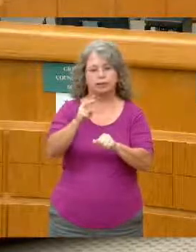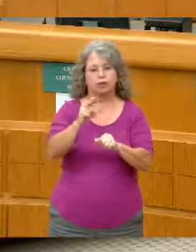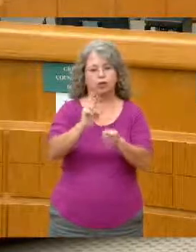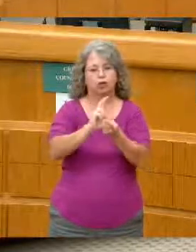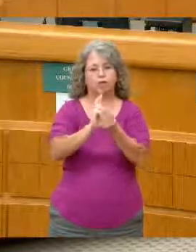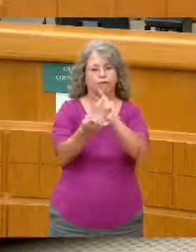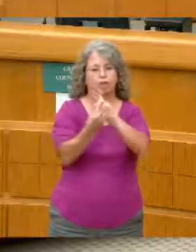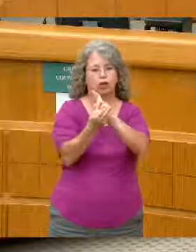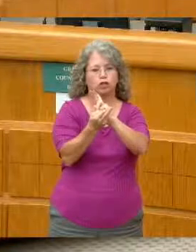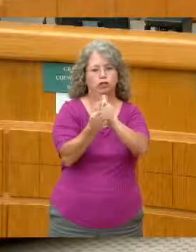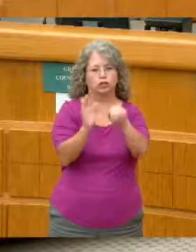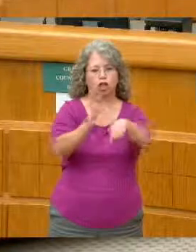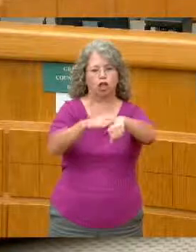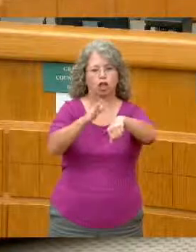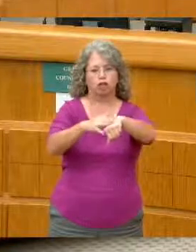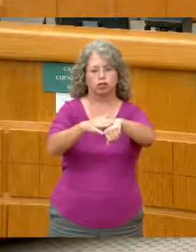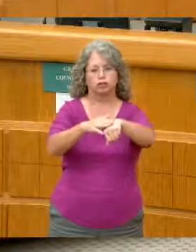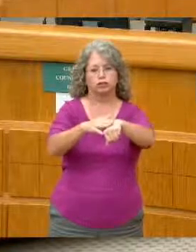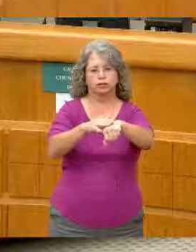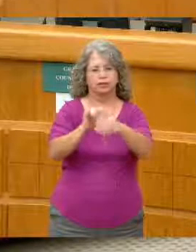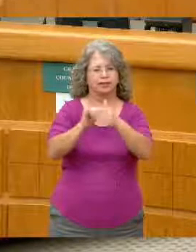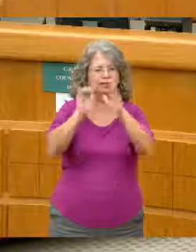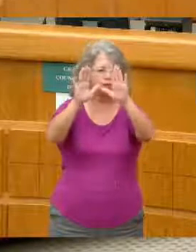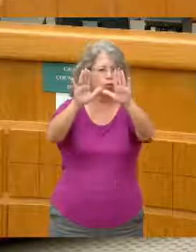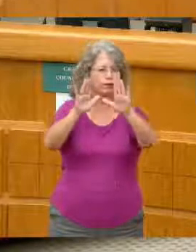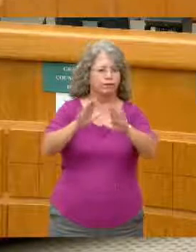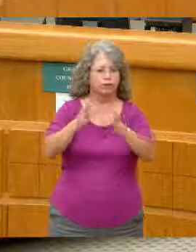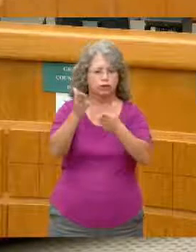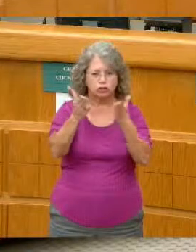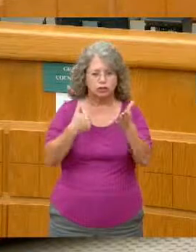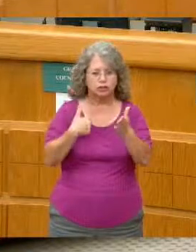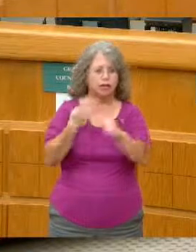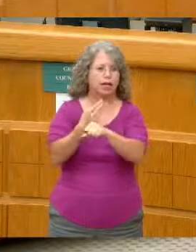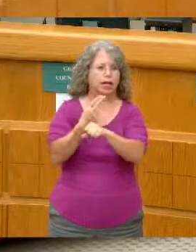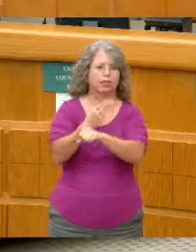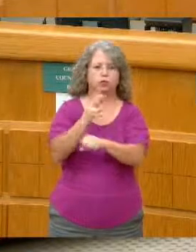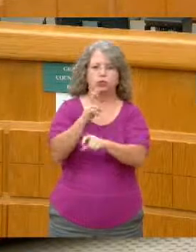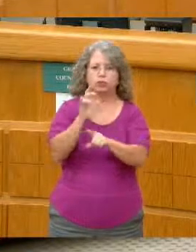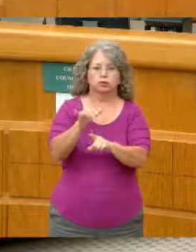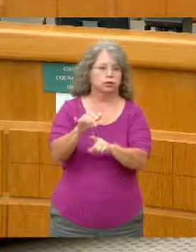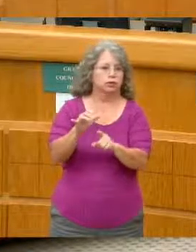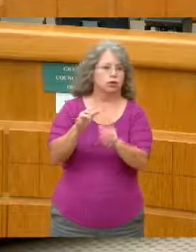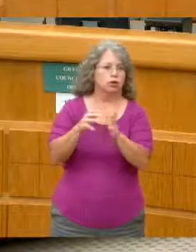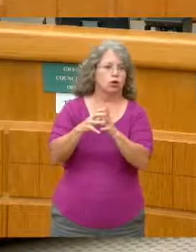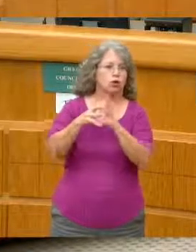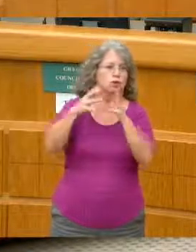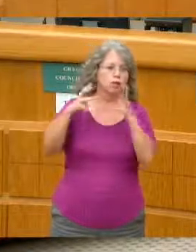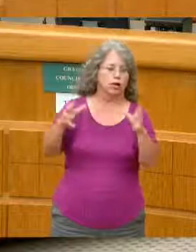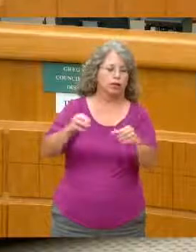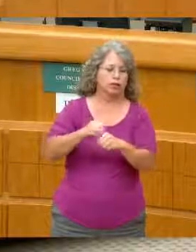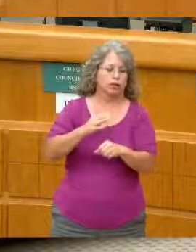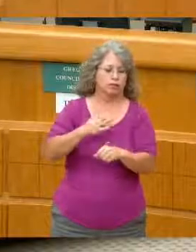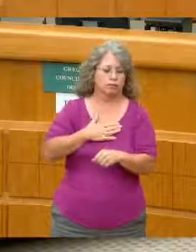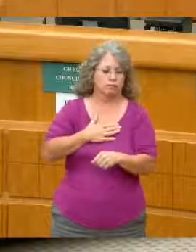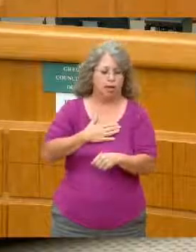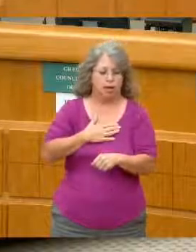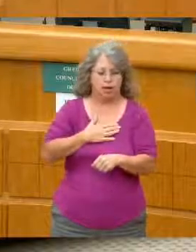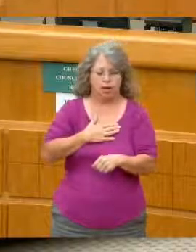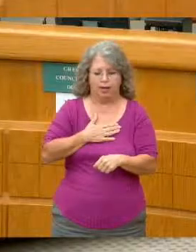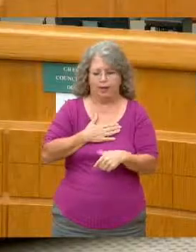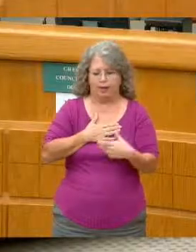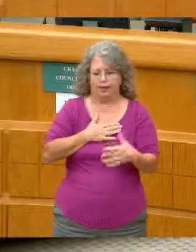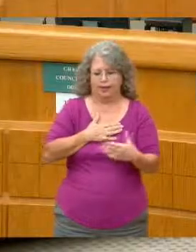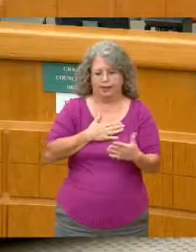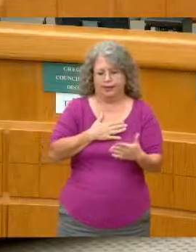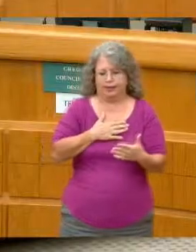board, please sign up for Reverse Alert service. This is a fantastic service. I use this so much